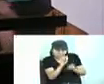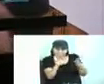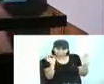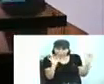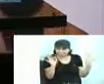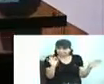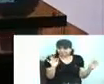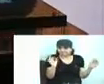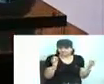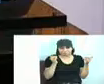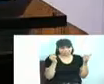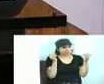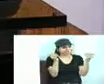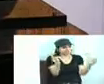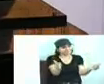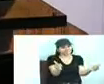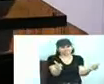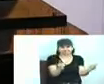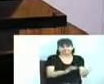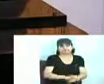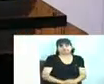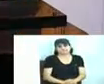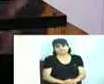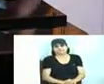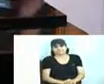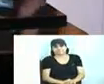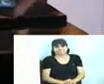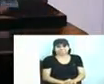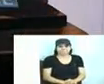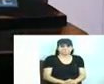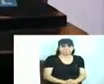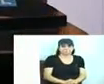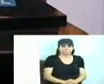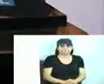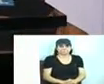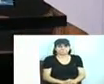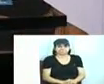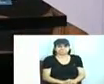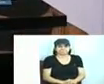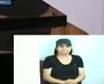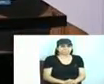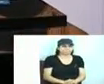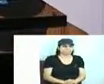to it. There is no